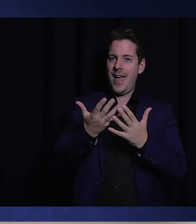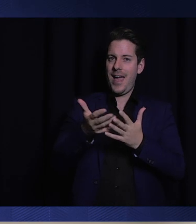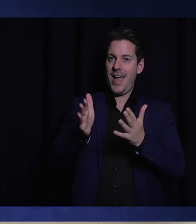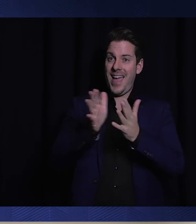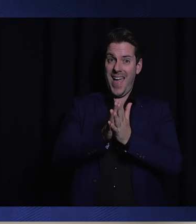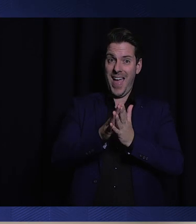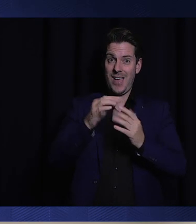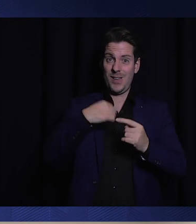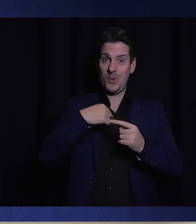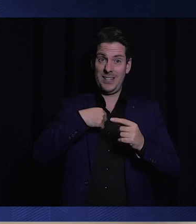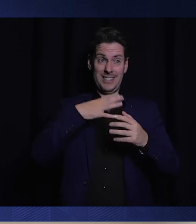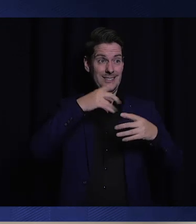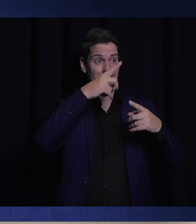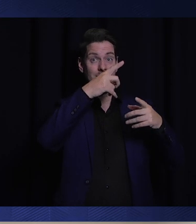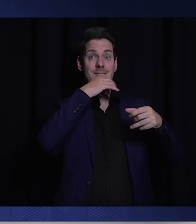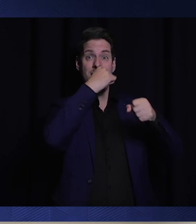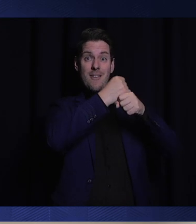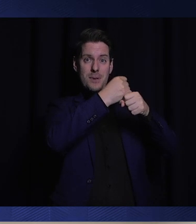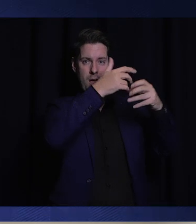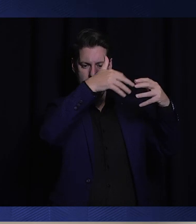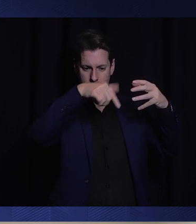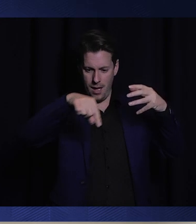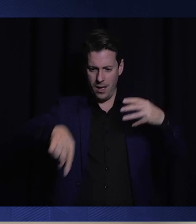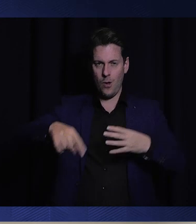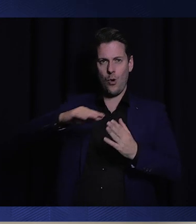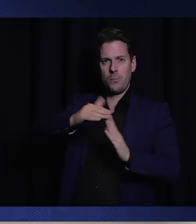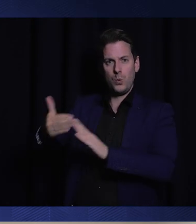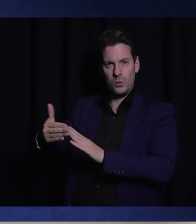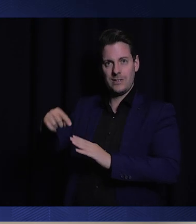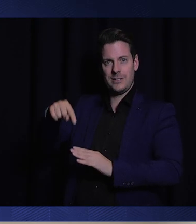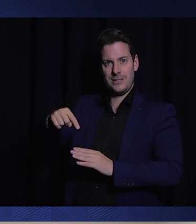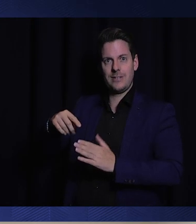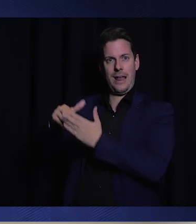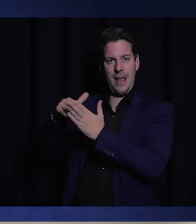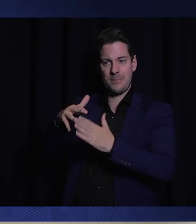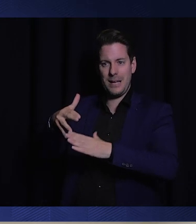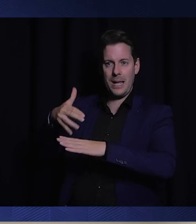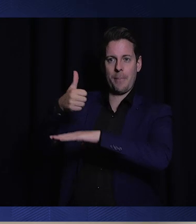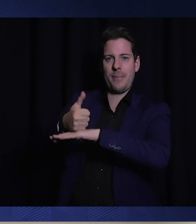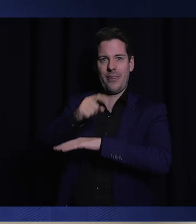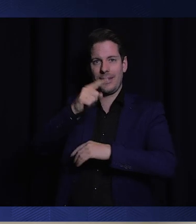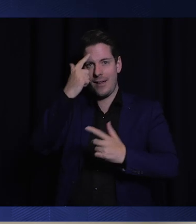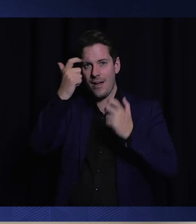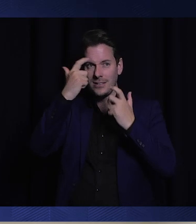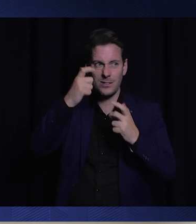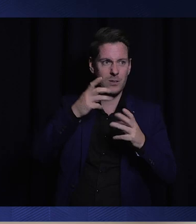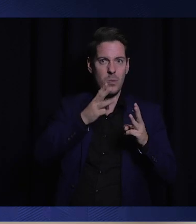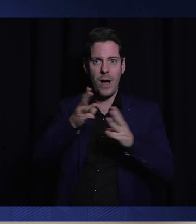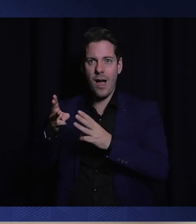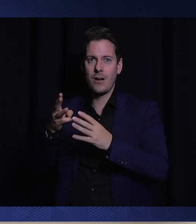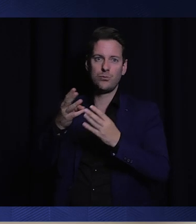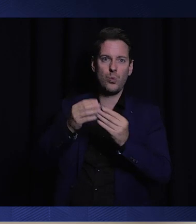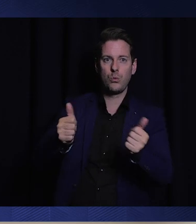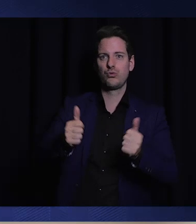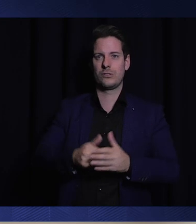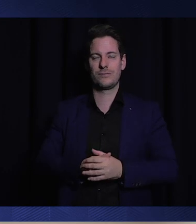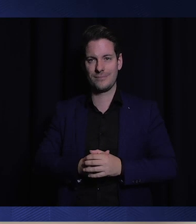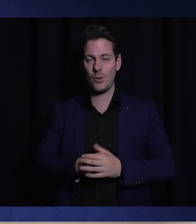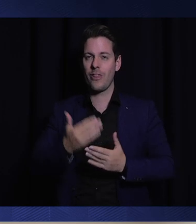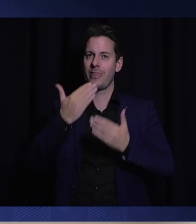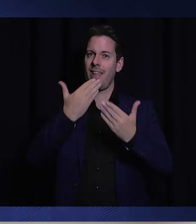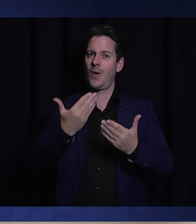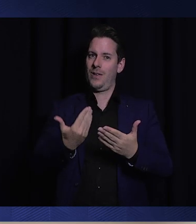flood access and the incorporation of constructed wetlands for sewage water treatment. Improved sanitation